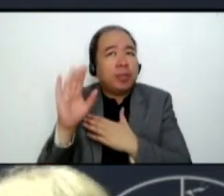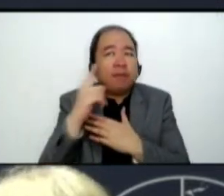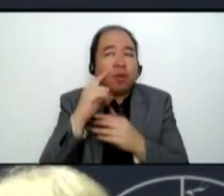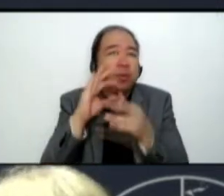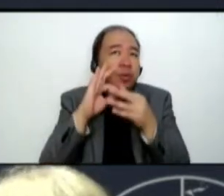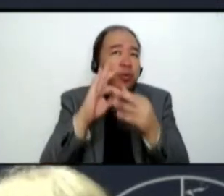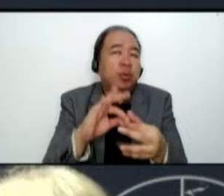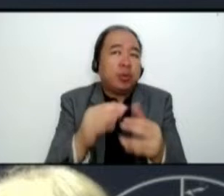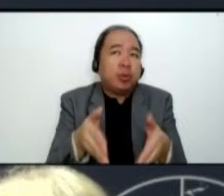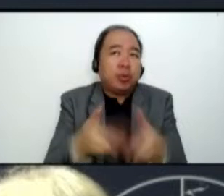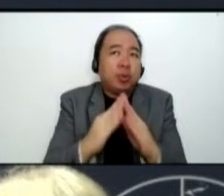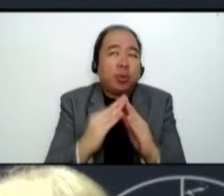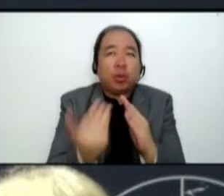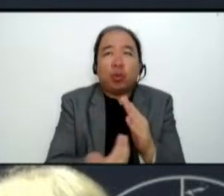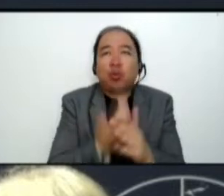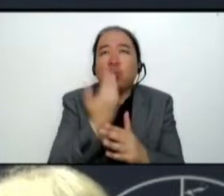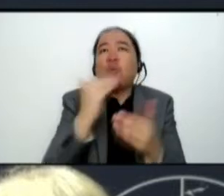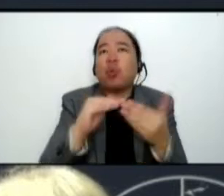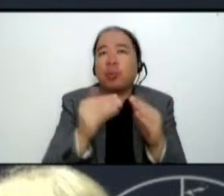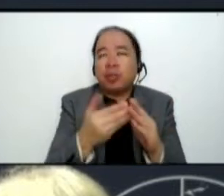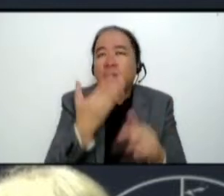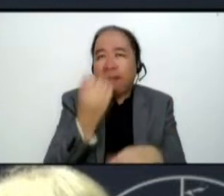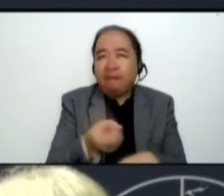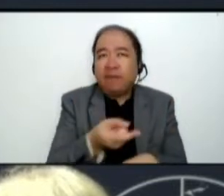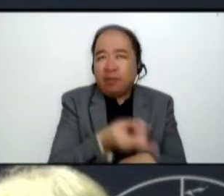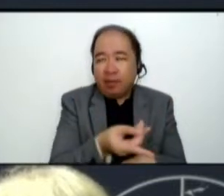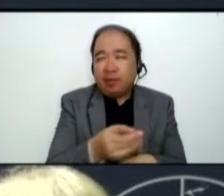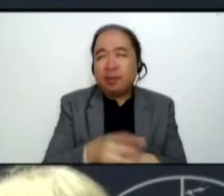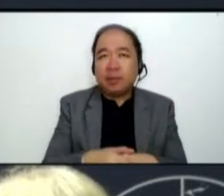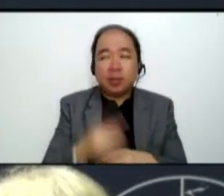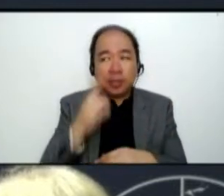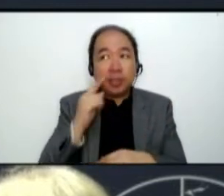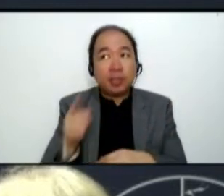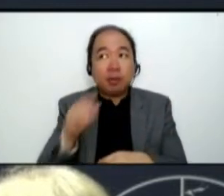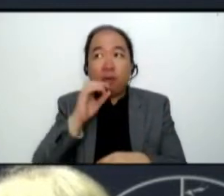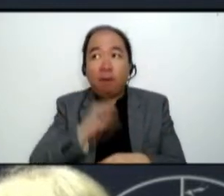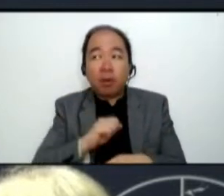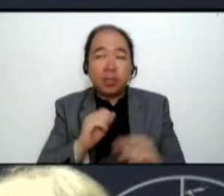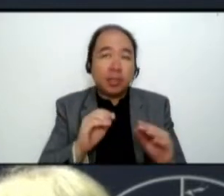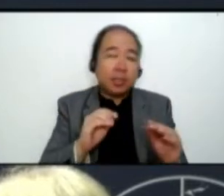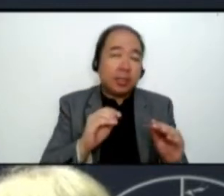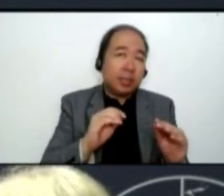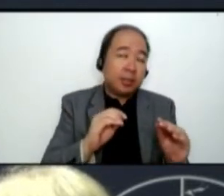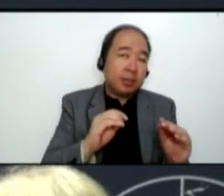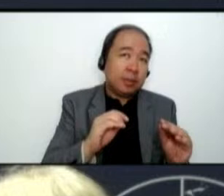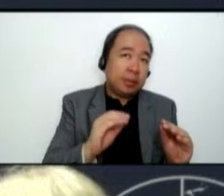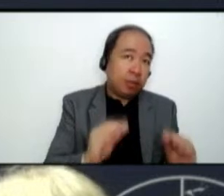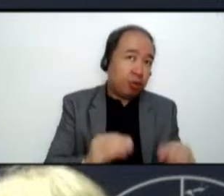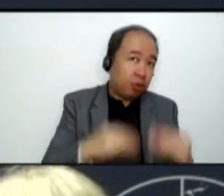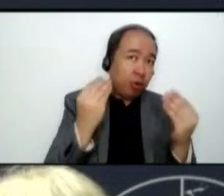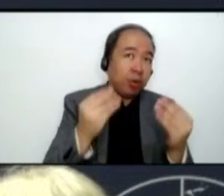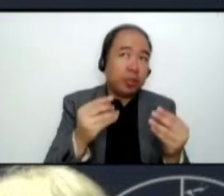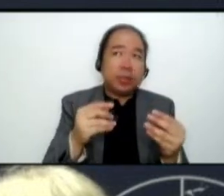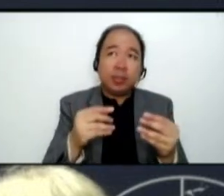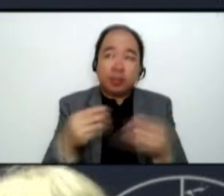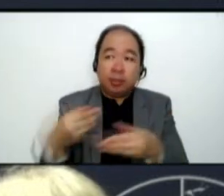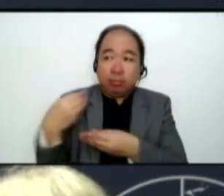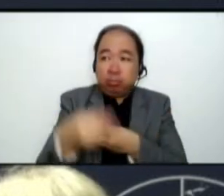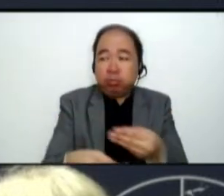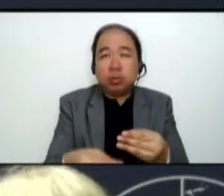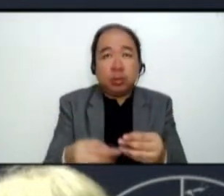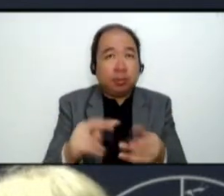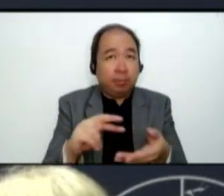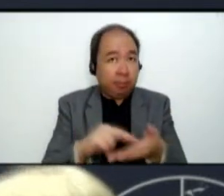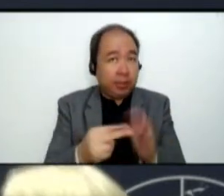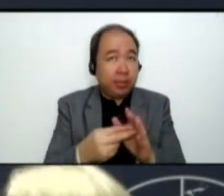does arise. So intergenerational is not simply some sort of activity, not some sort of policy initiative. It is actually integral